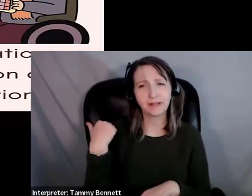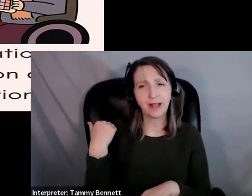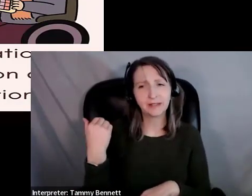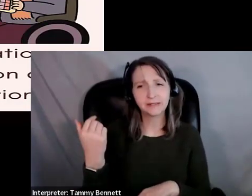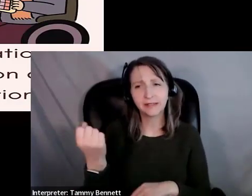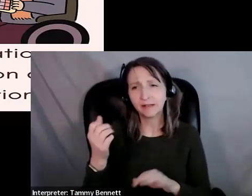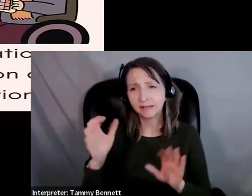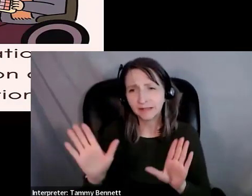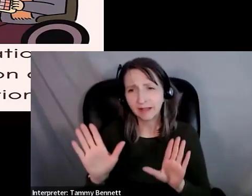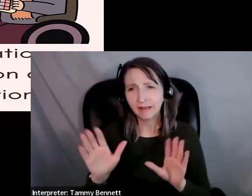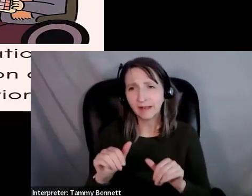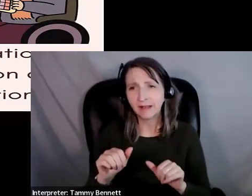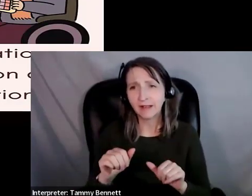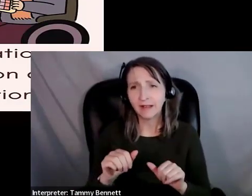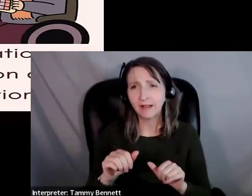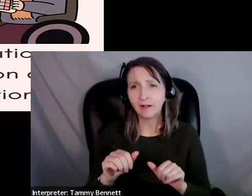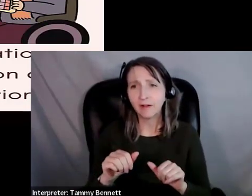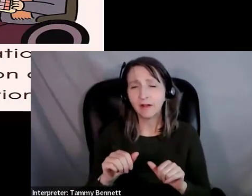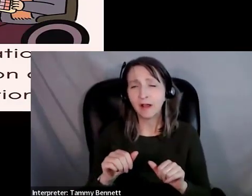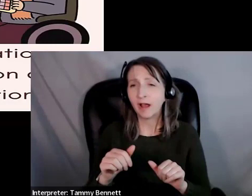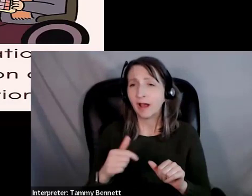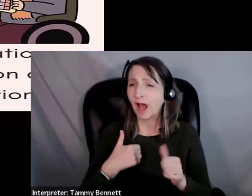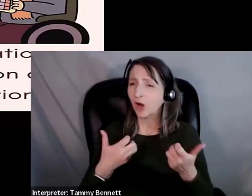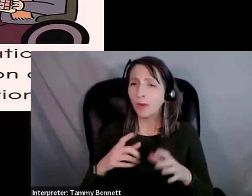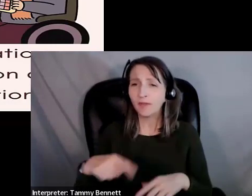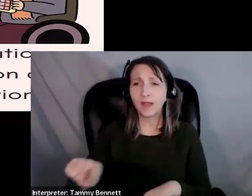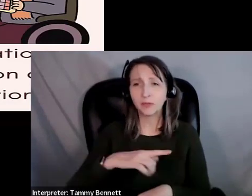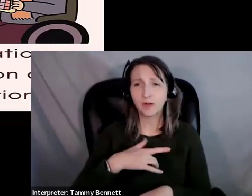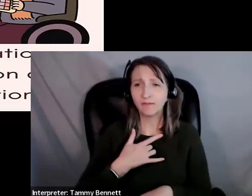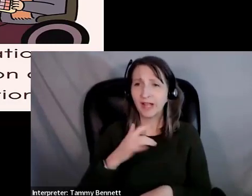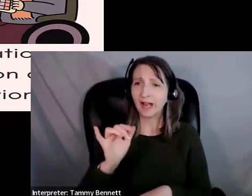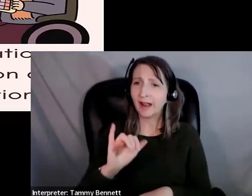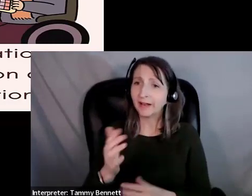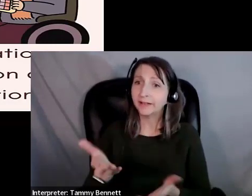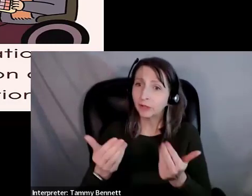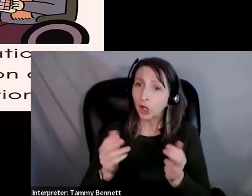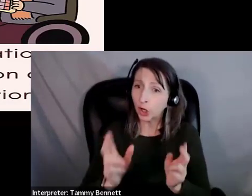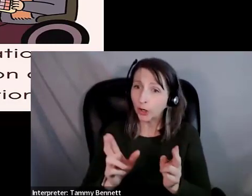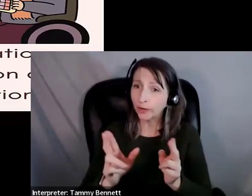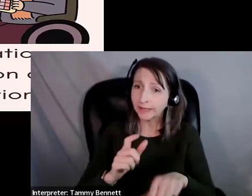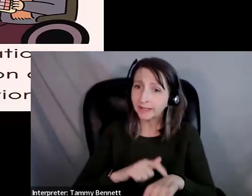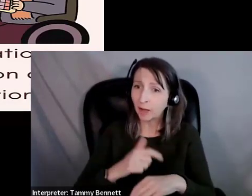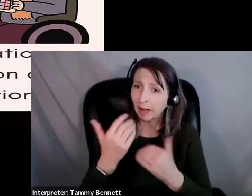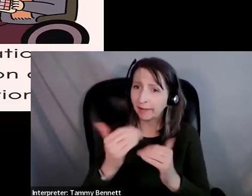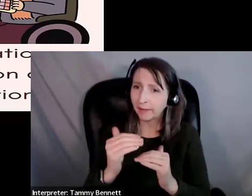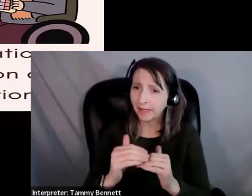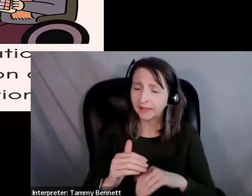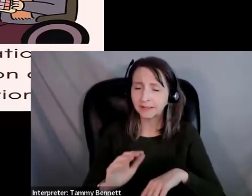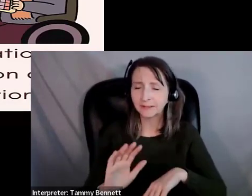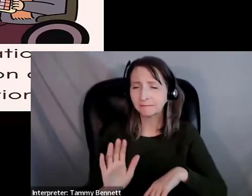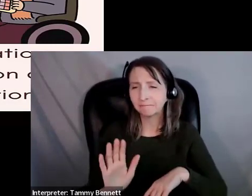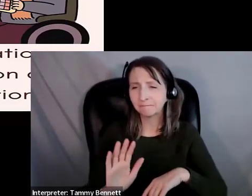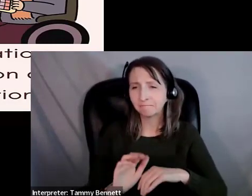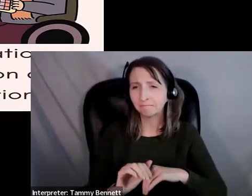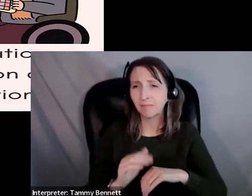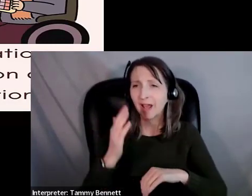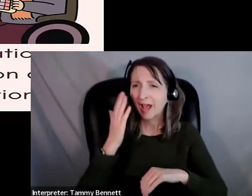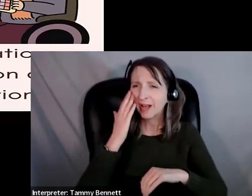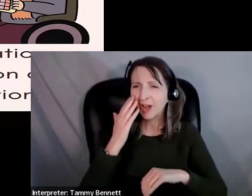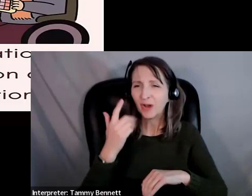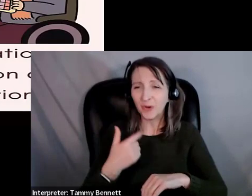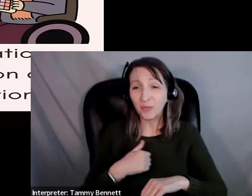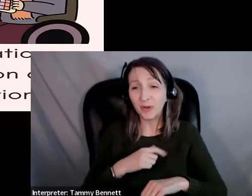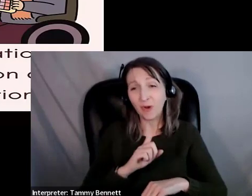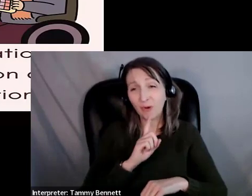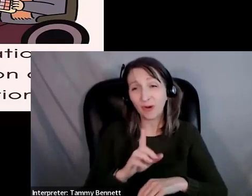to overshadow them, to make them feel like that there's a time limit, that they're, you know, that time is ticking. And I know that in the busy world that we do